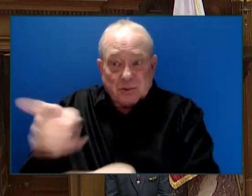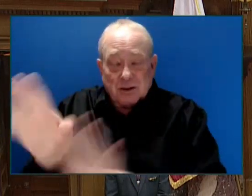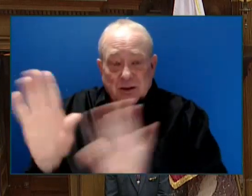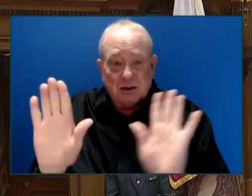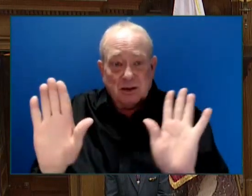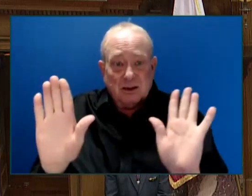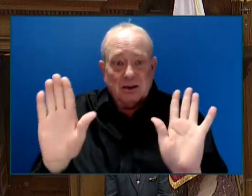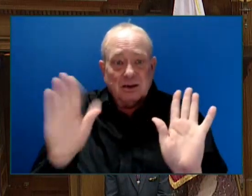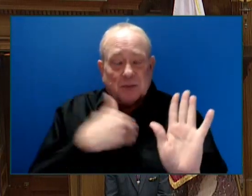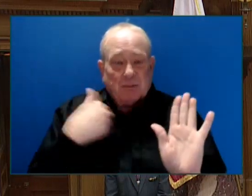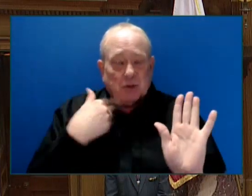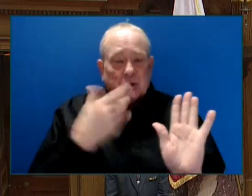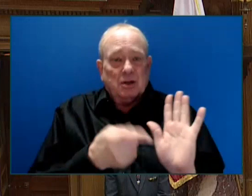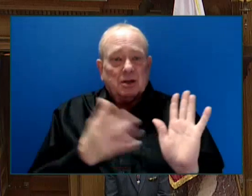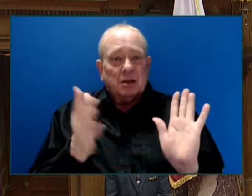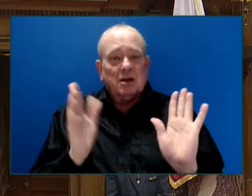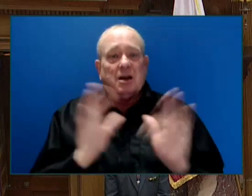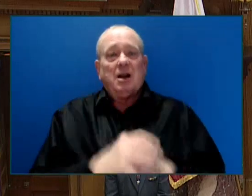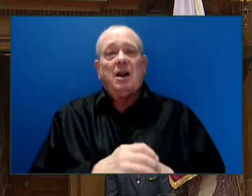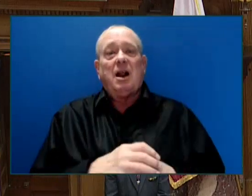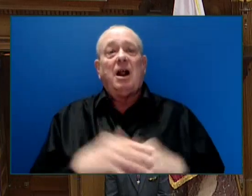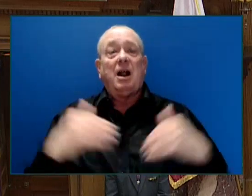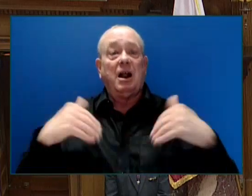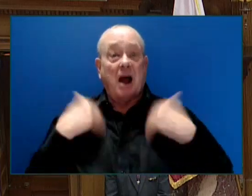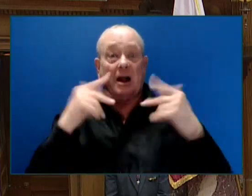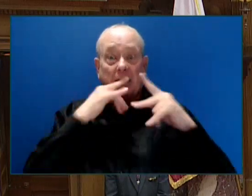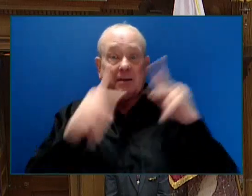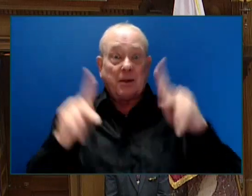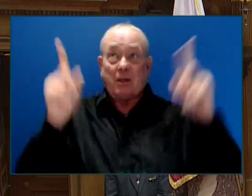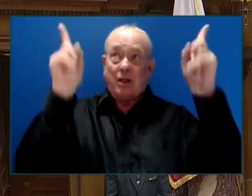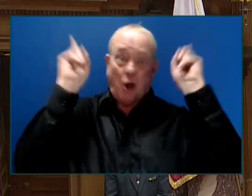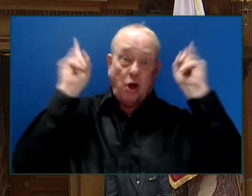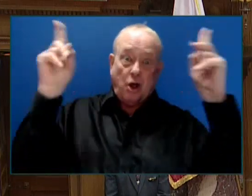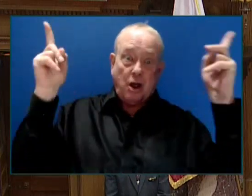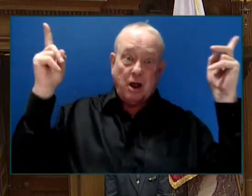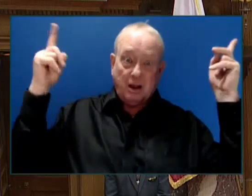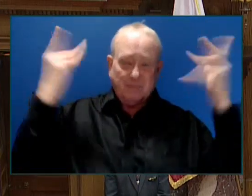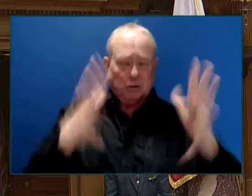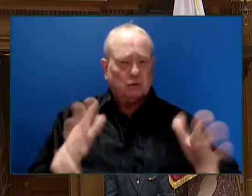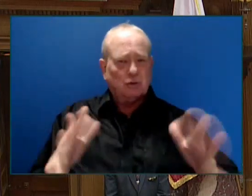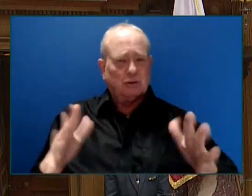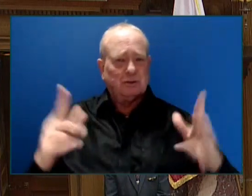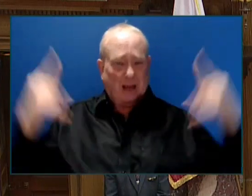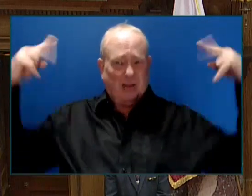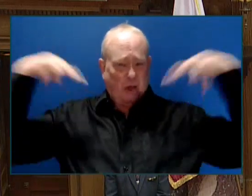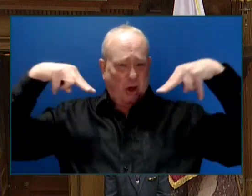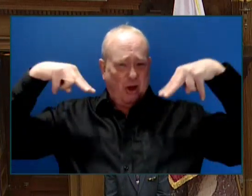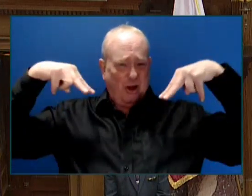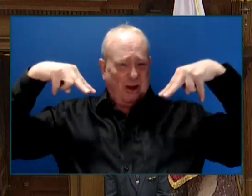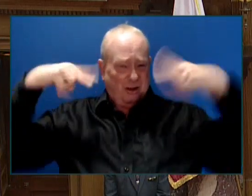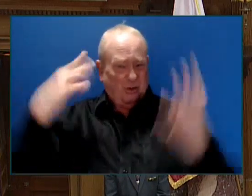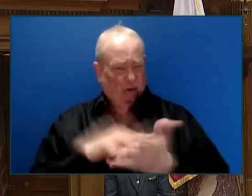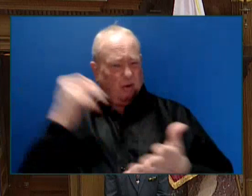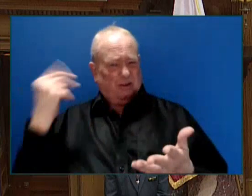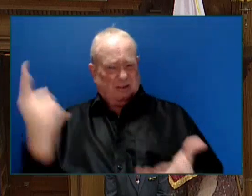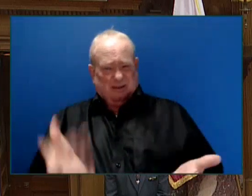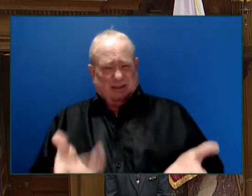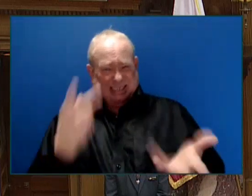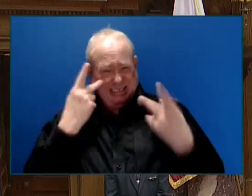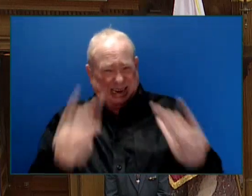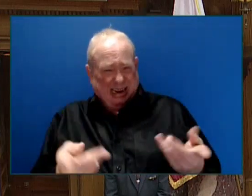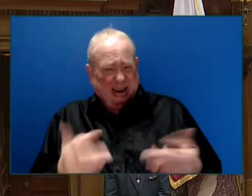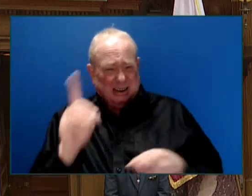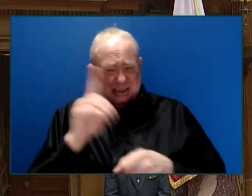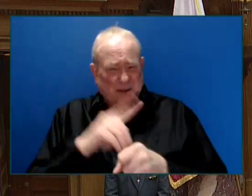We have young kids in the audience. They're here to learn and see the democracy in action. This is not what we want to show.